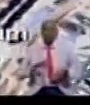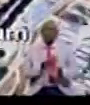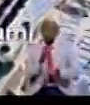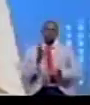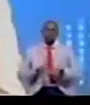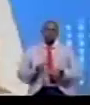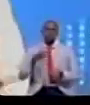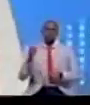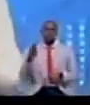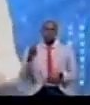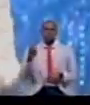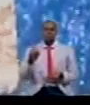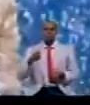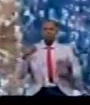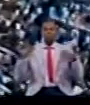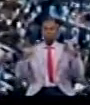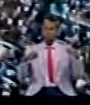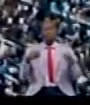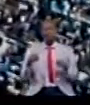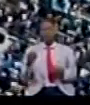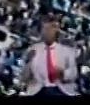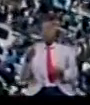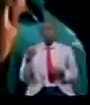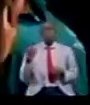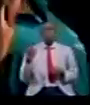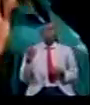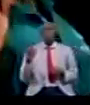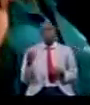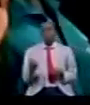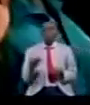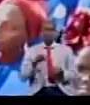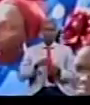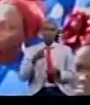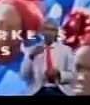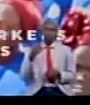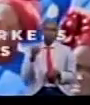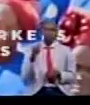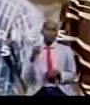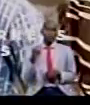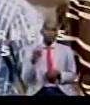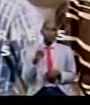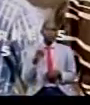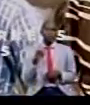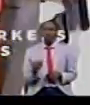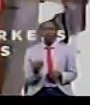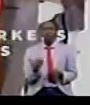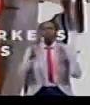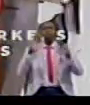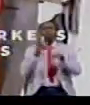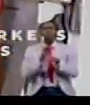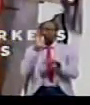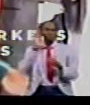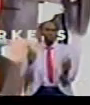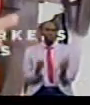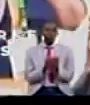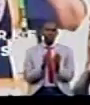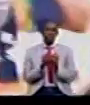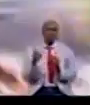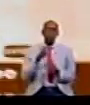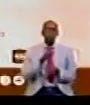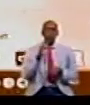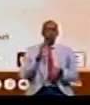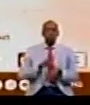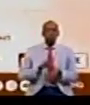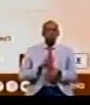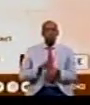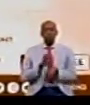penury, all the storms of impoverishment, all the storm of shame, all the reproaches in every life, in every home,